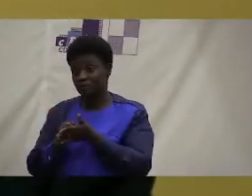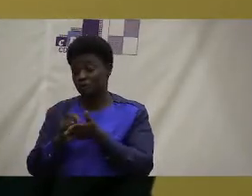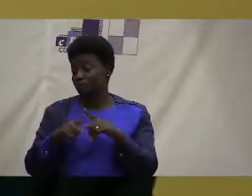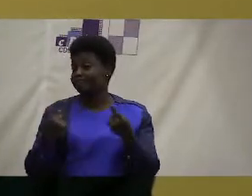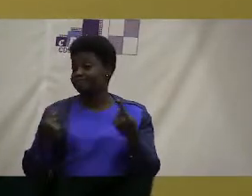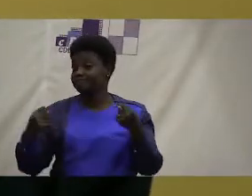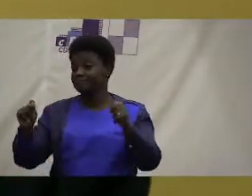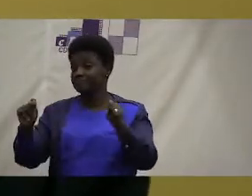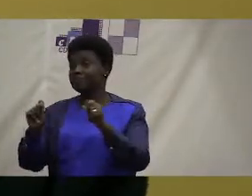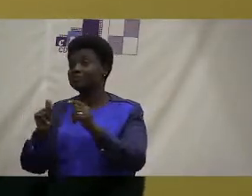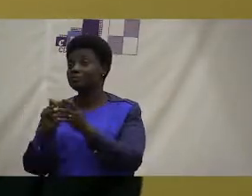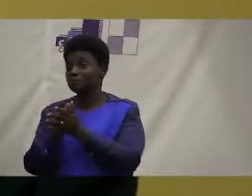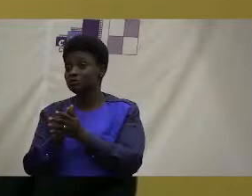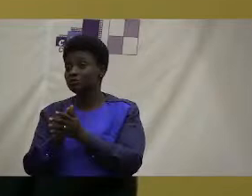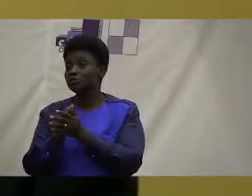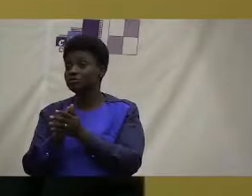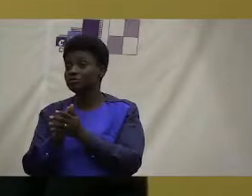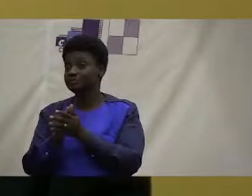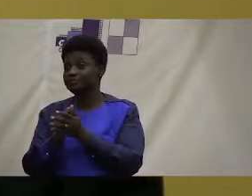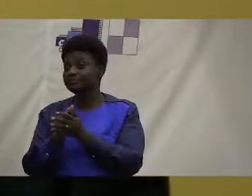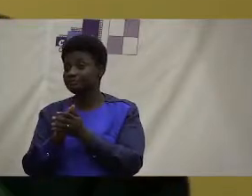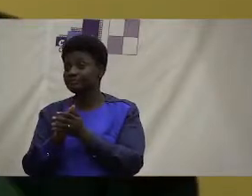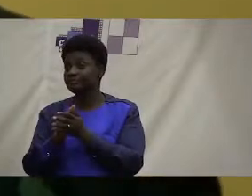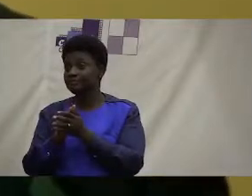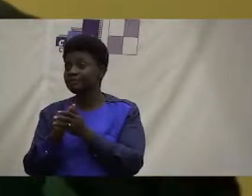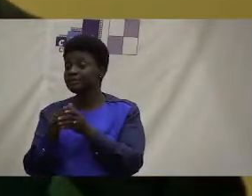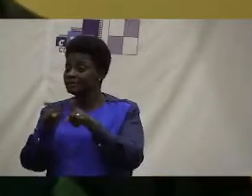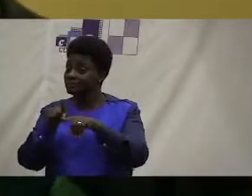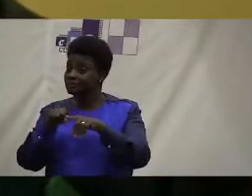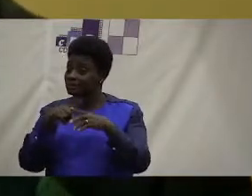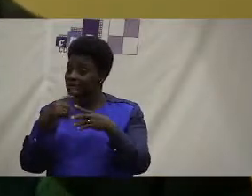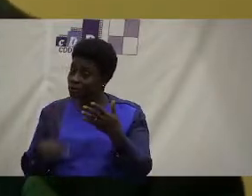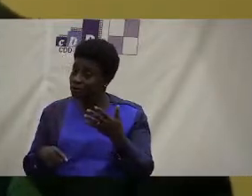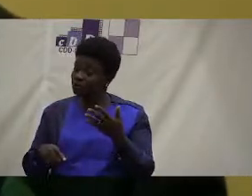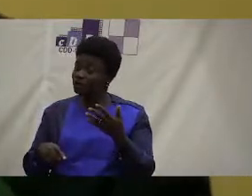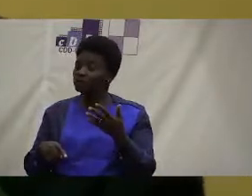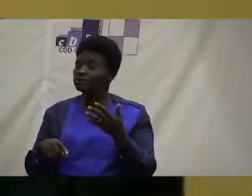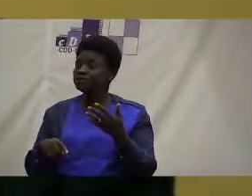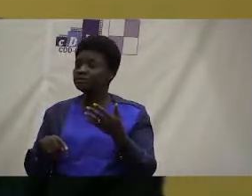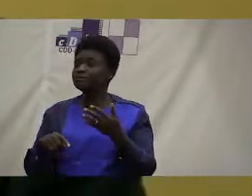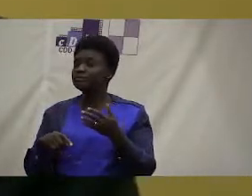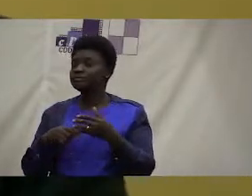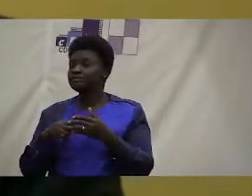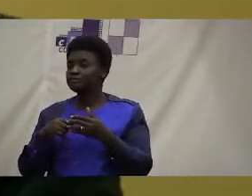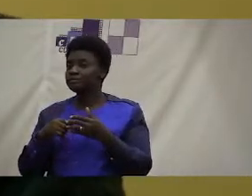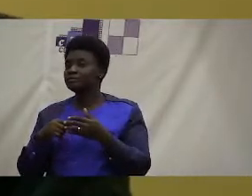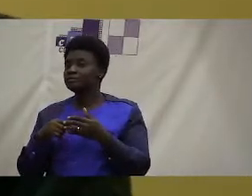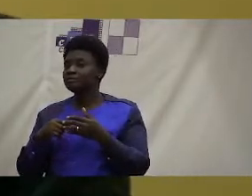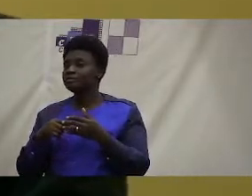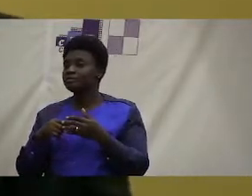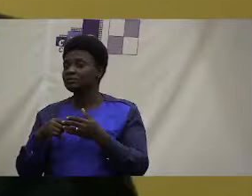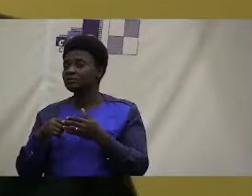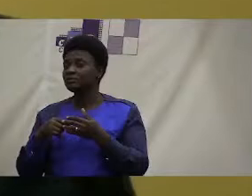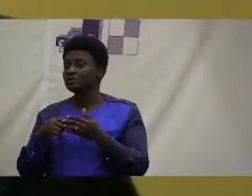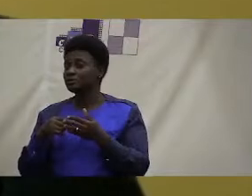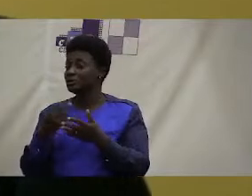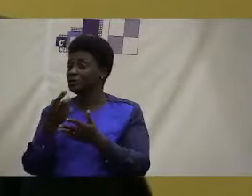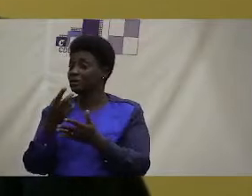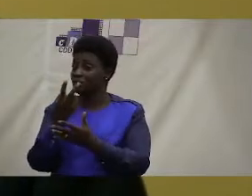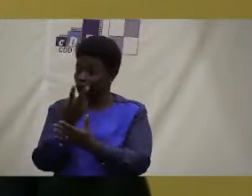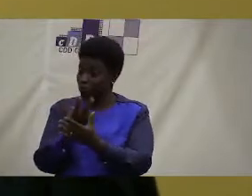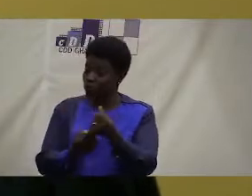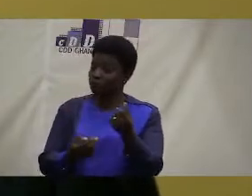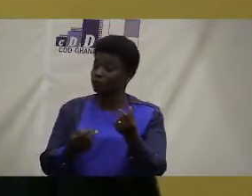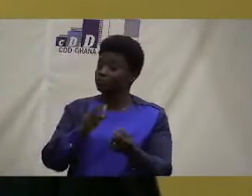trying to oversight and also to hold accountable. Most of these horizontal